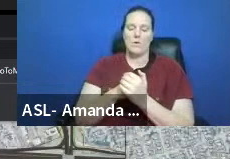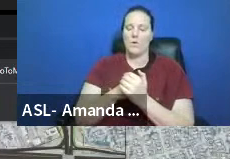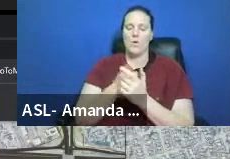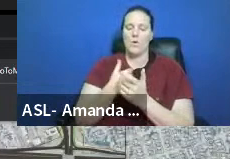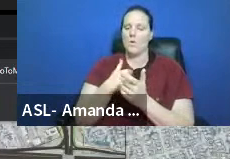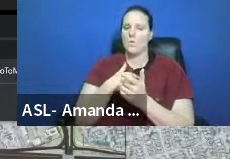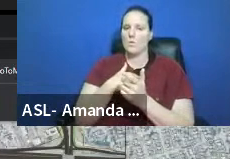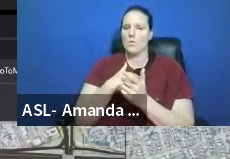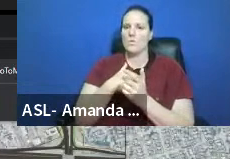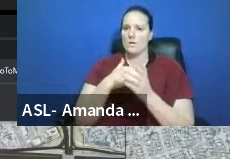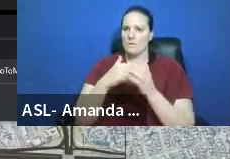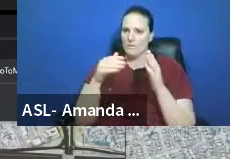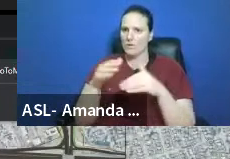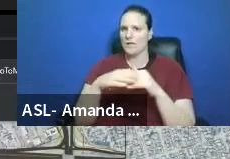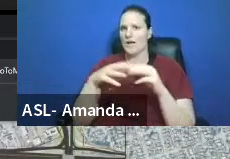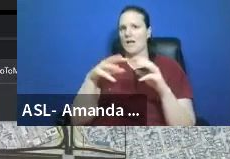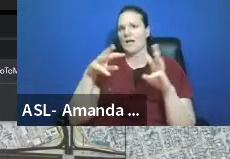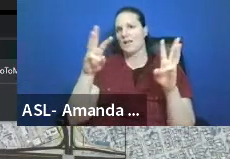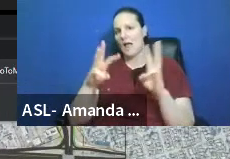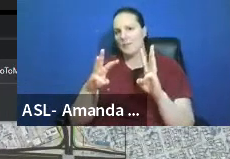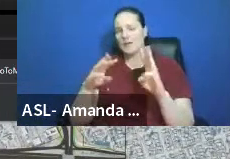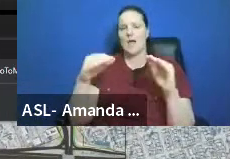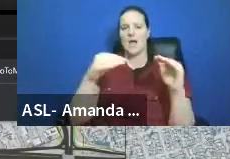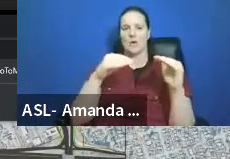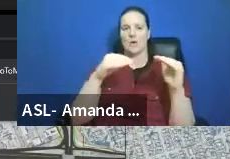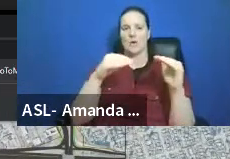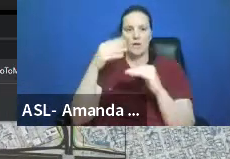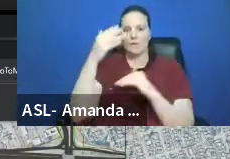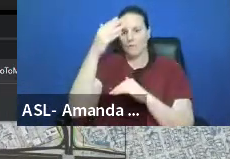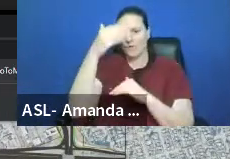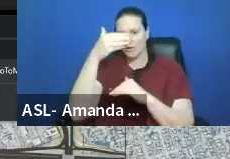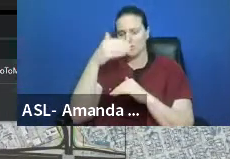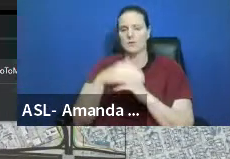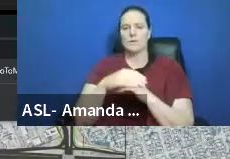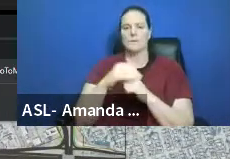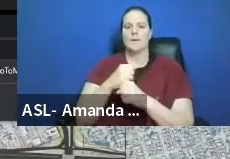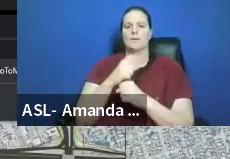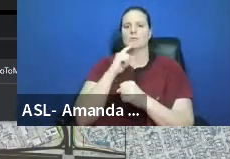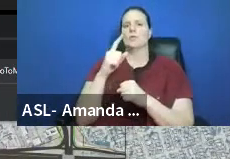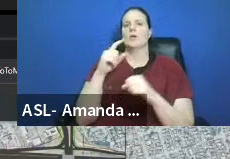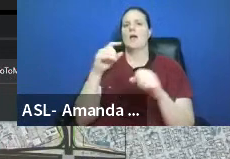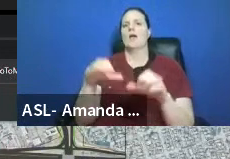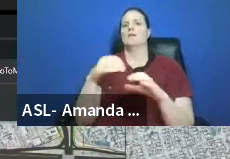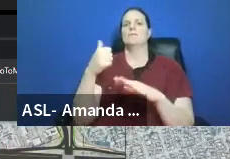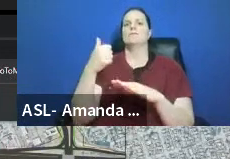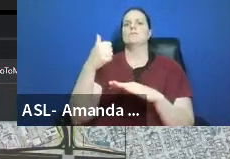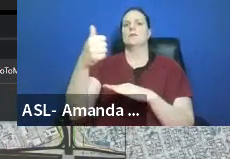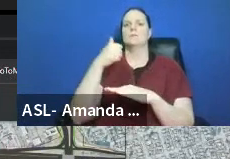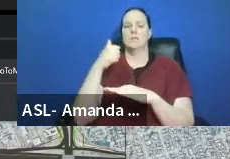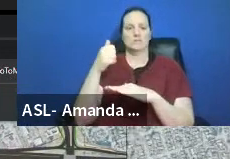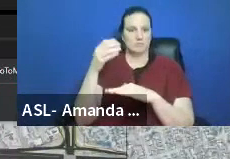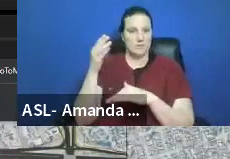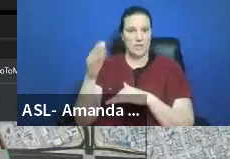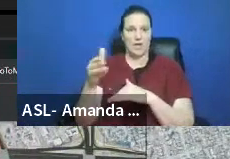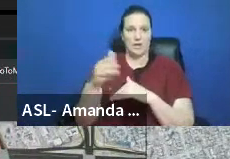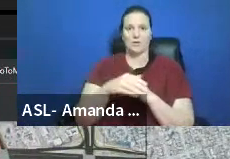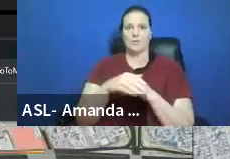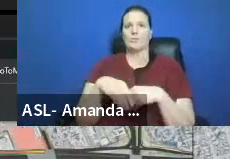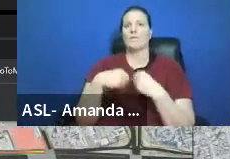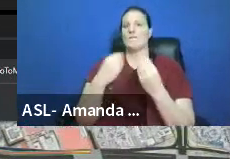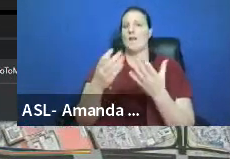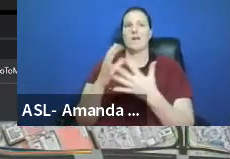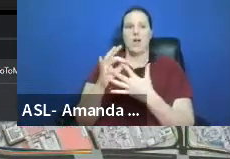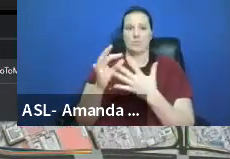the center, the climate and equity up front. We want to make sure that the active transportation is there to provide the